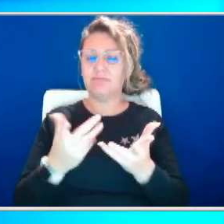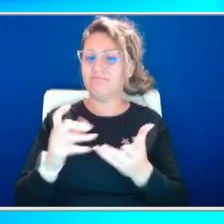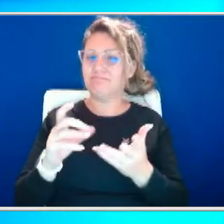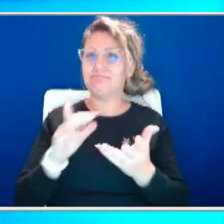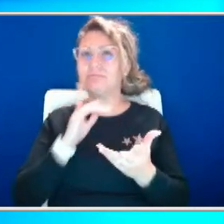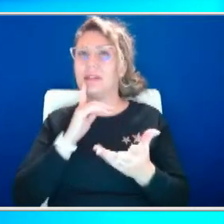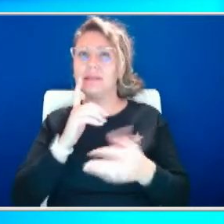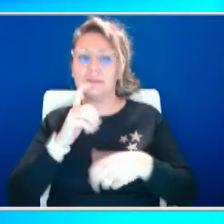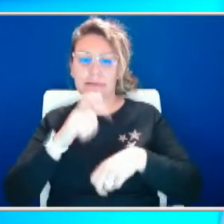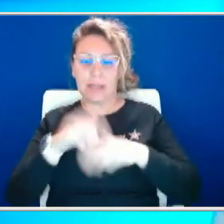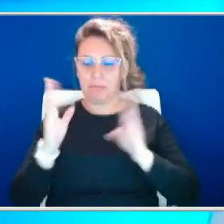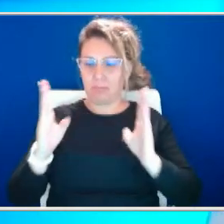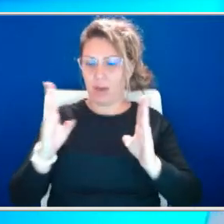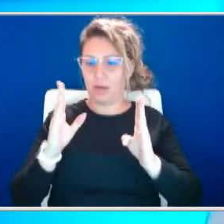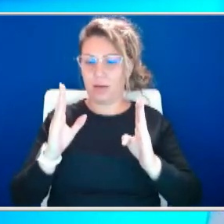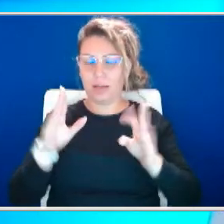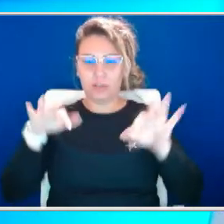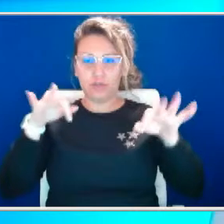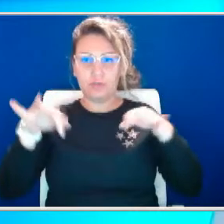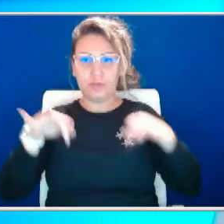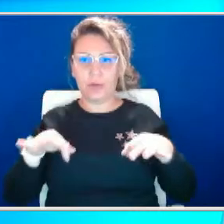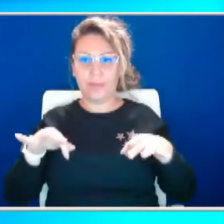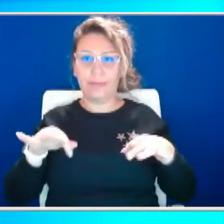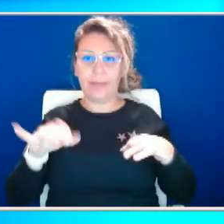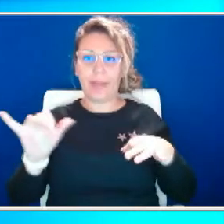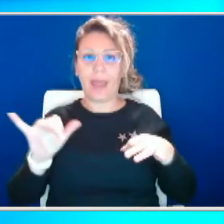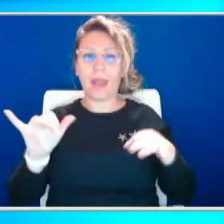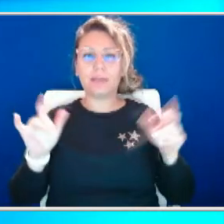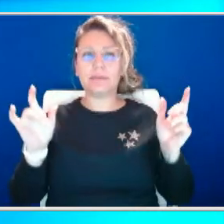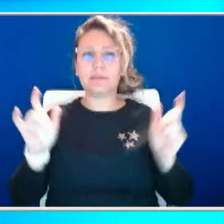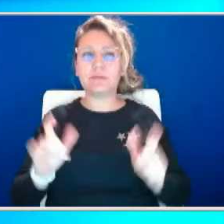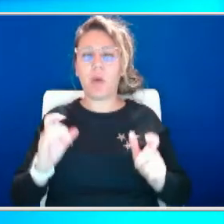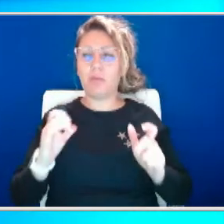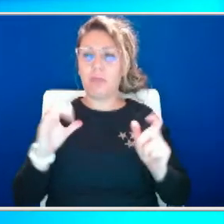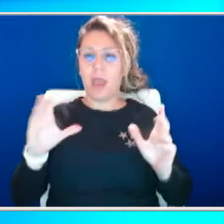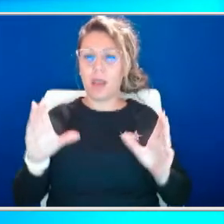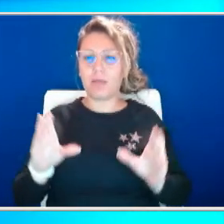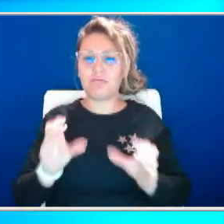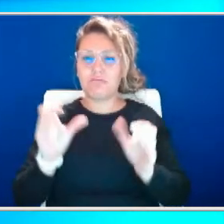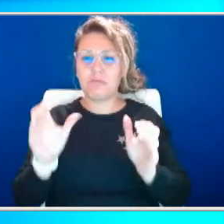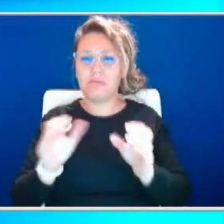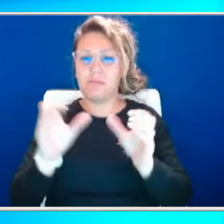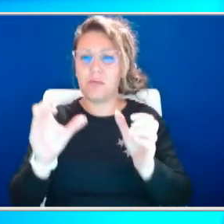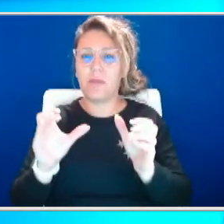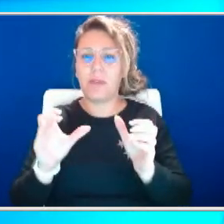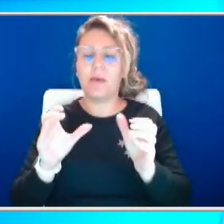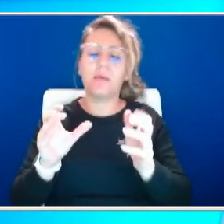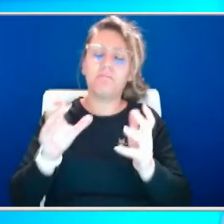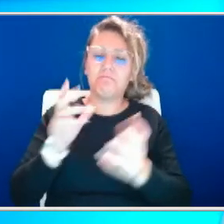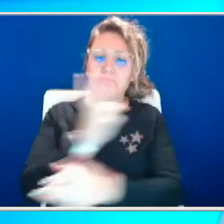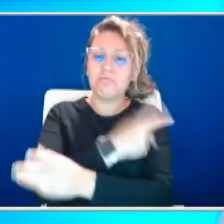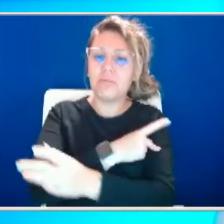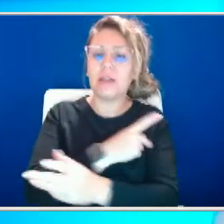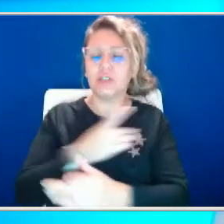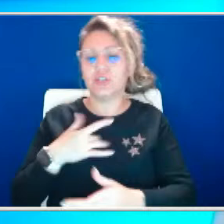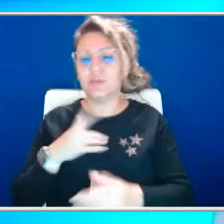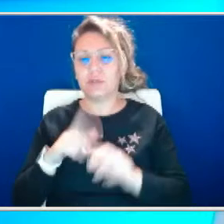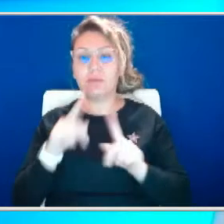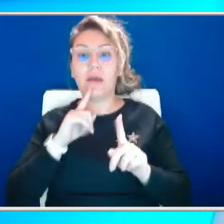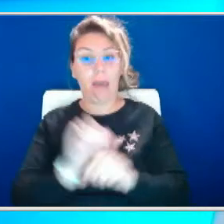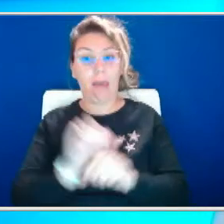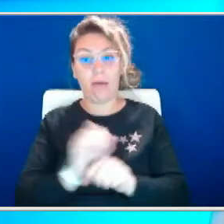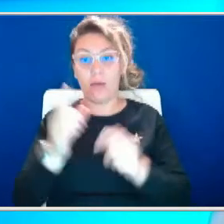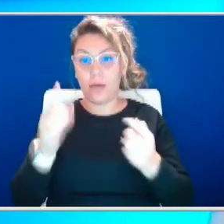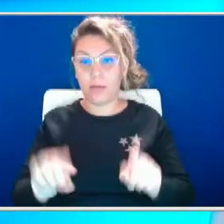like, patients will describe it kind of as like a small little back massage, as what the patient really feels. But what actually is what's happening is that those